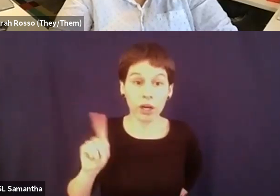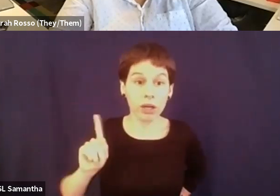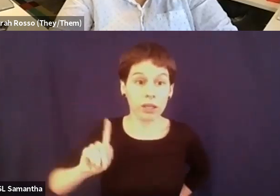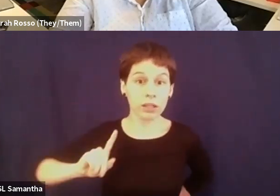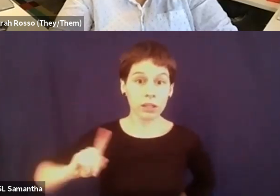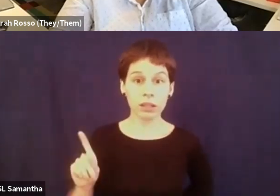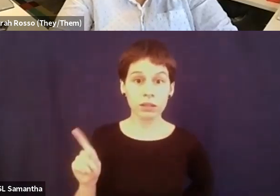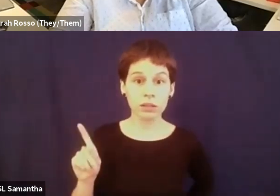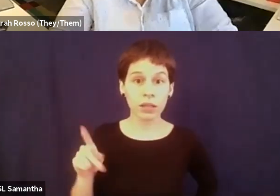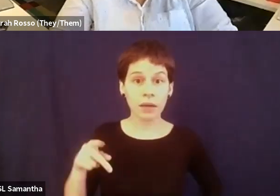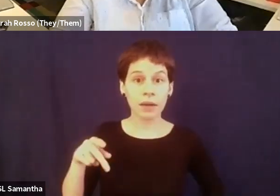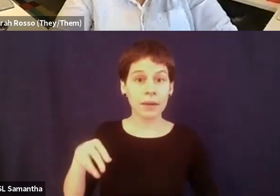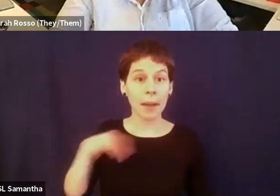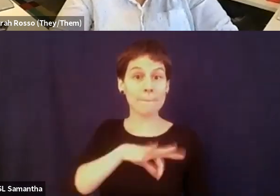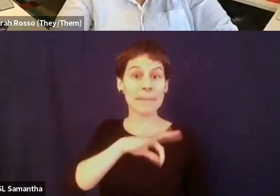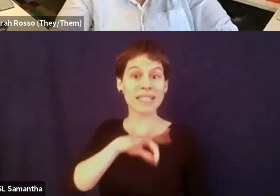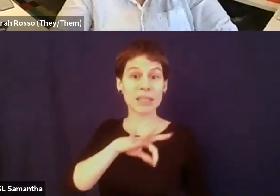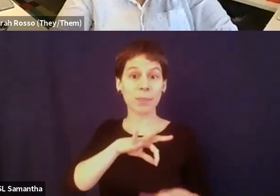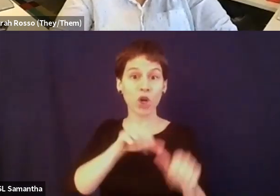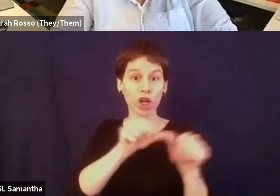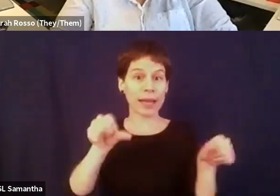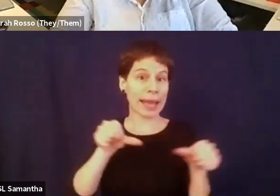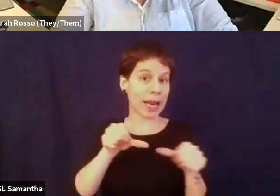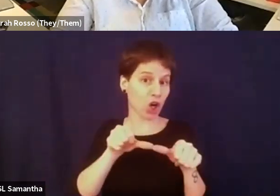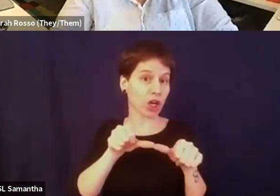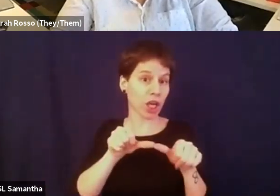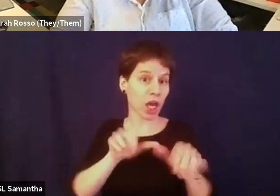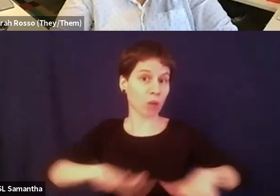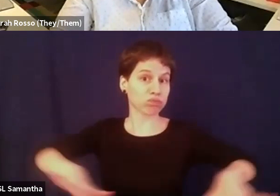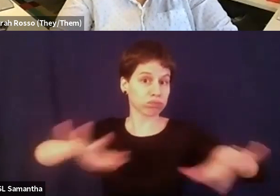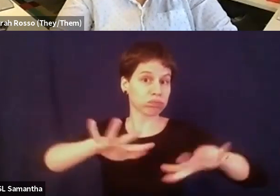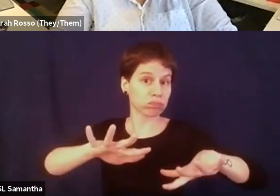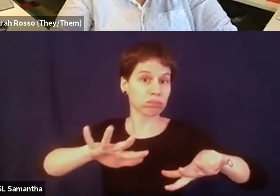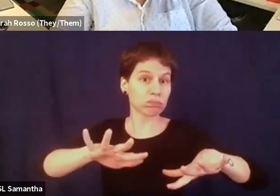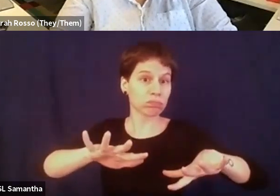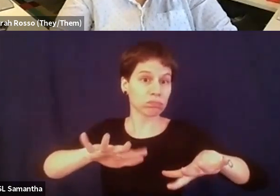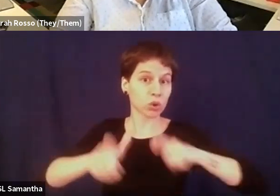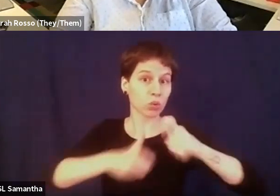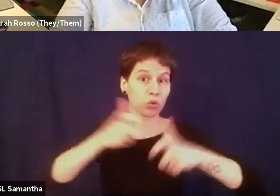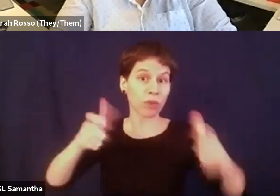They say in the Pittsburgh area, so it sounds like greater Pittsburgh, Allegheny County.